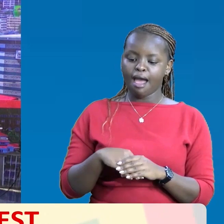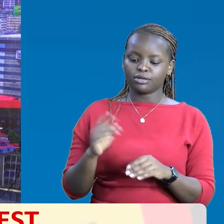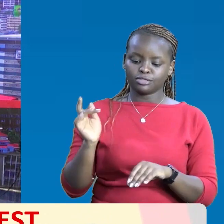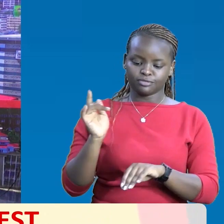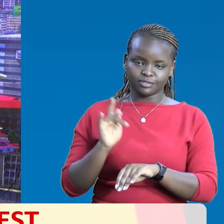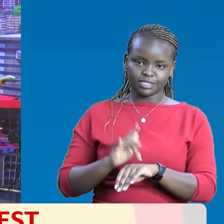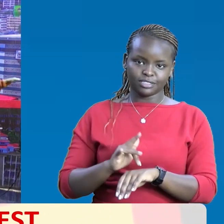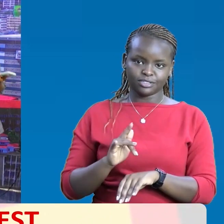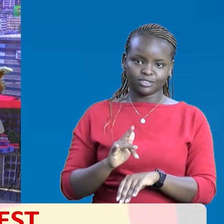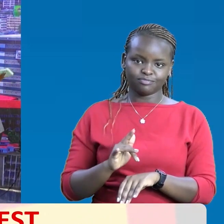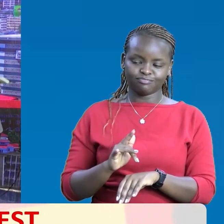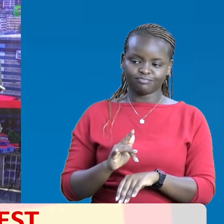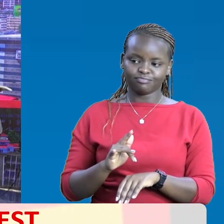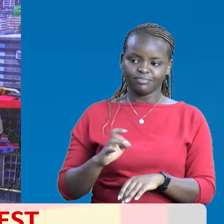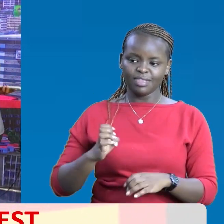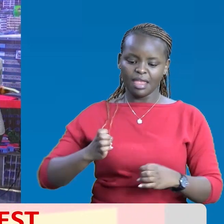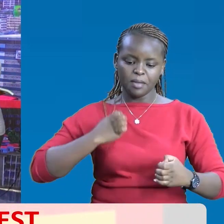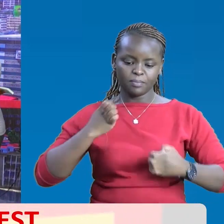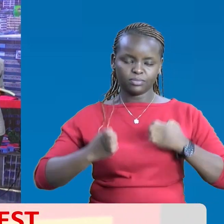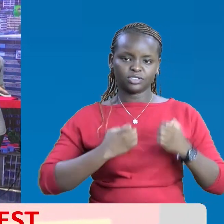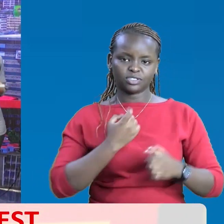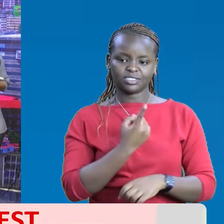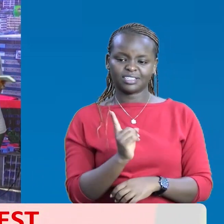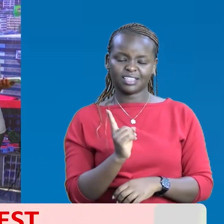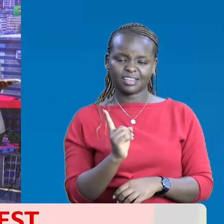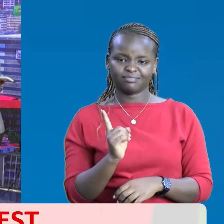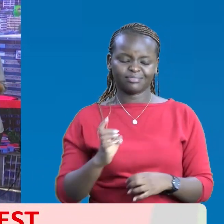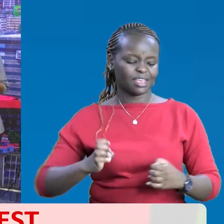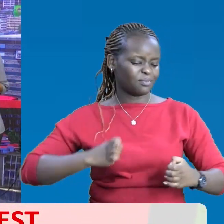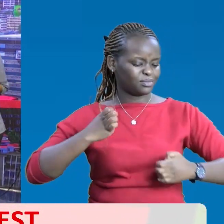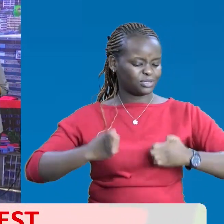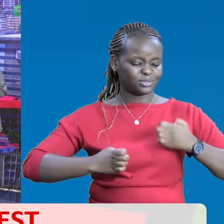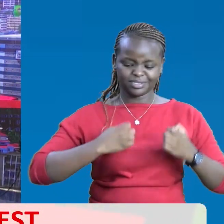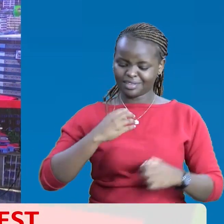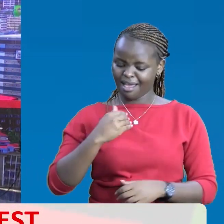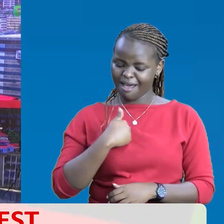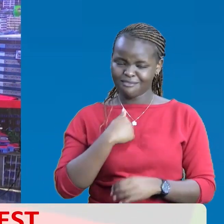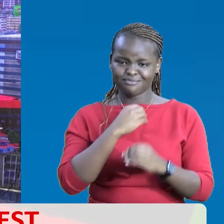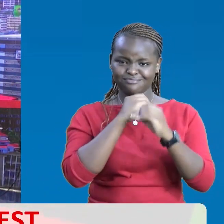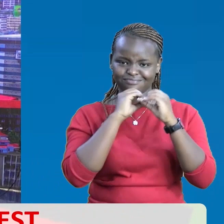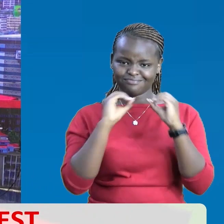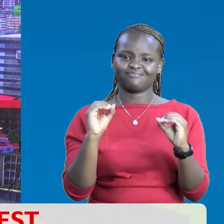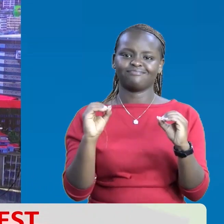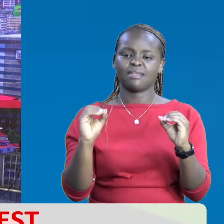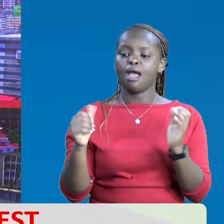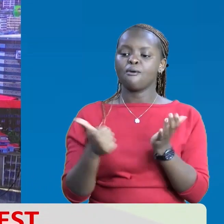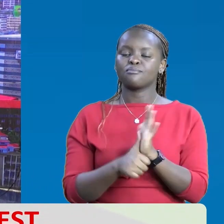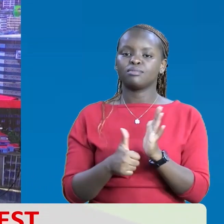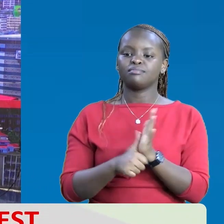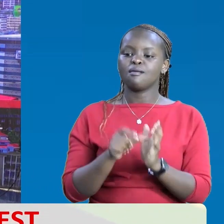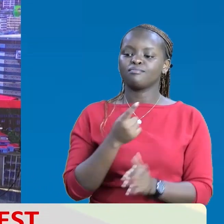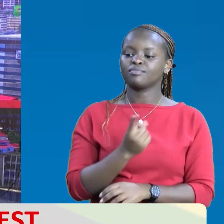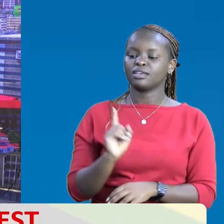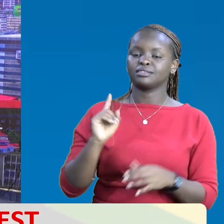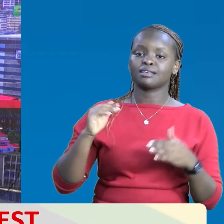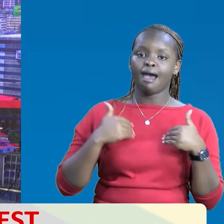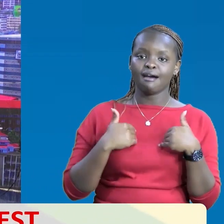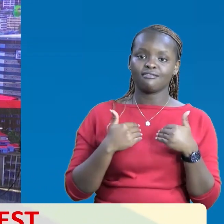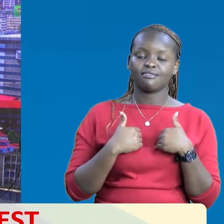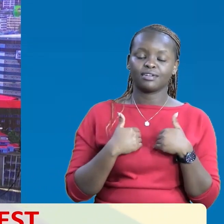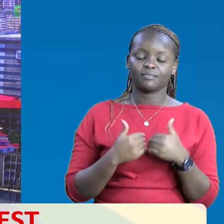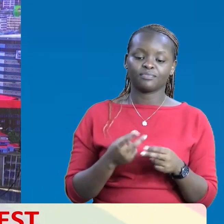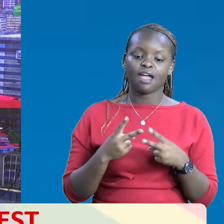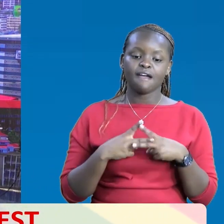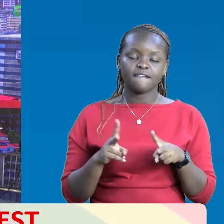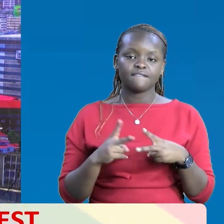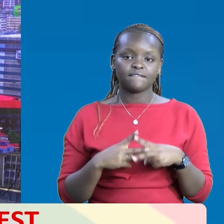like niaje unanisalimia mimi ni wewe. They're not empathetic. They're just out of touch. They just have their own issues. They're impulsive. They're